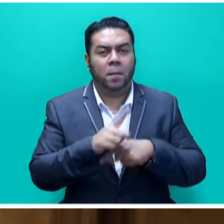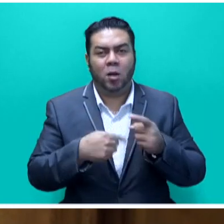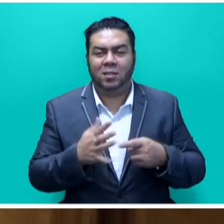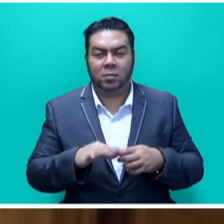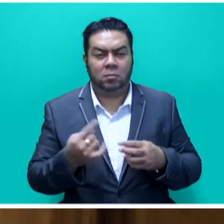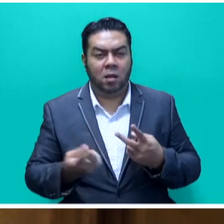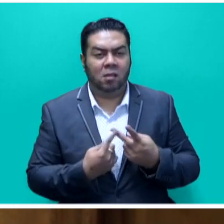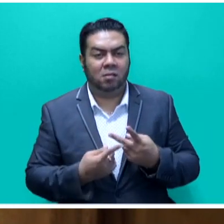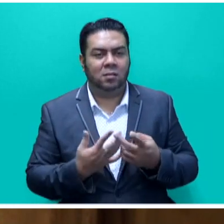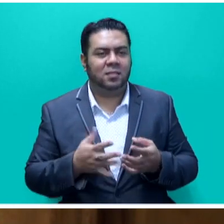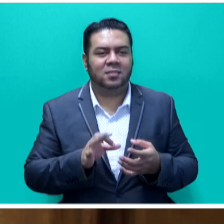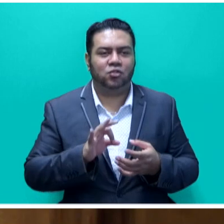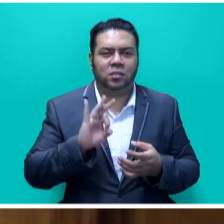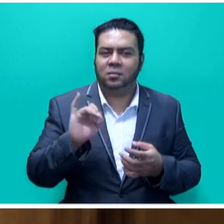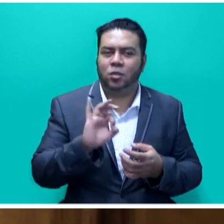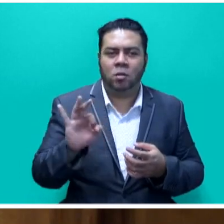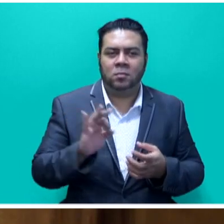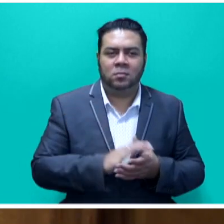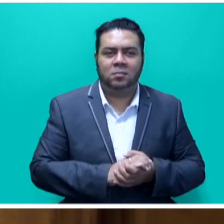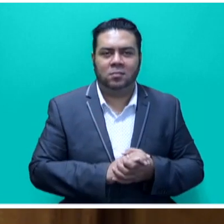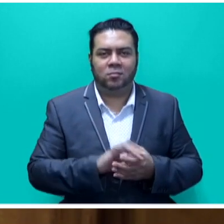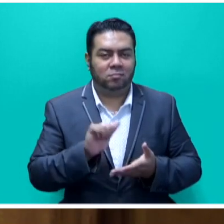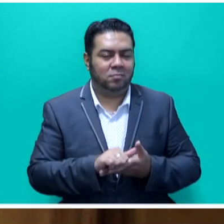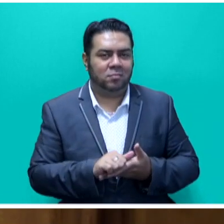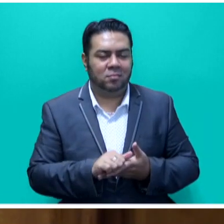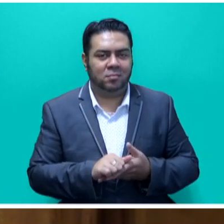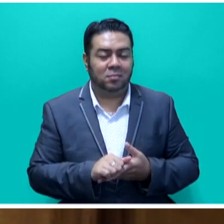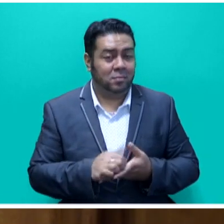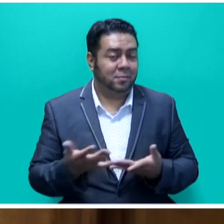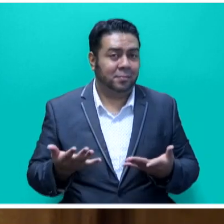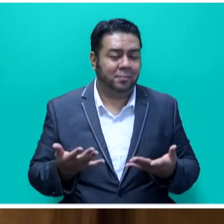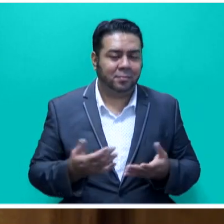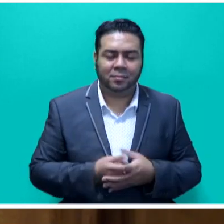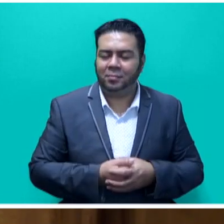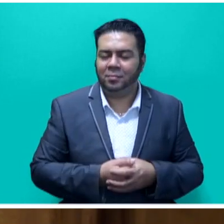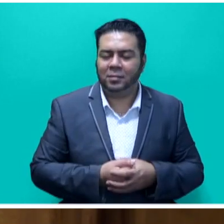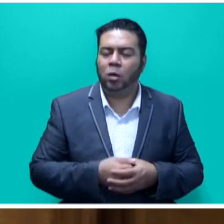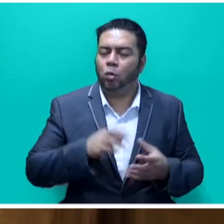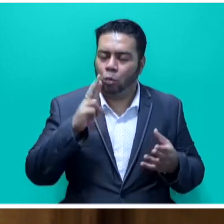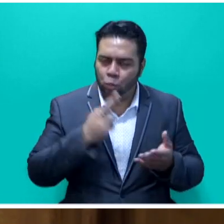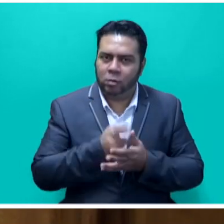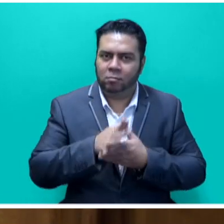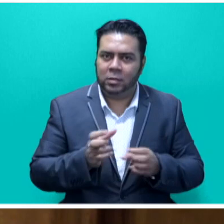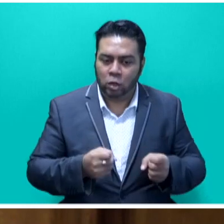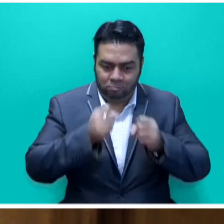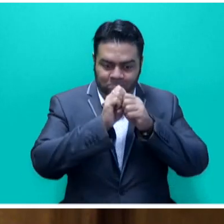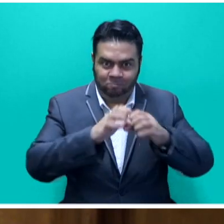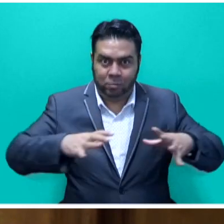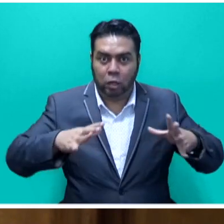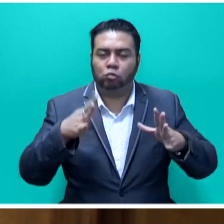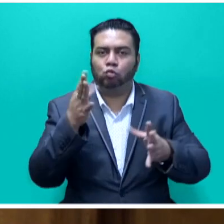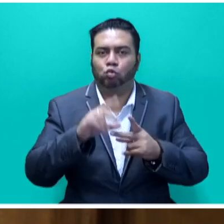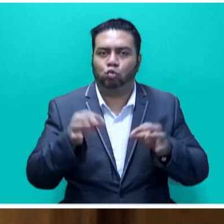else, etc., is just absurd. Mr. Speaker, real progress on human development is not only a matter of enlarging people's choices to